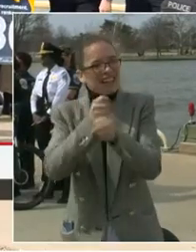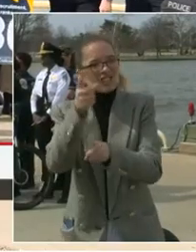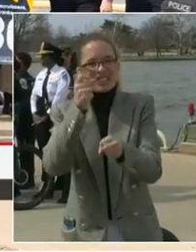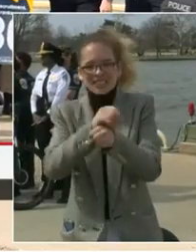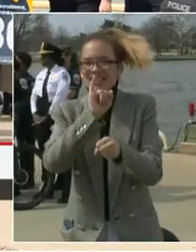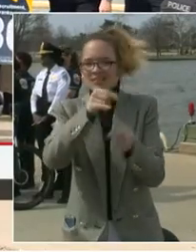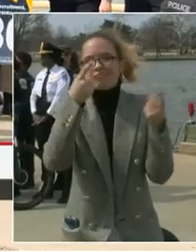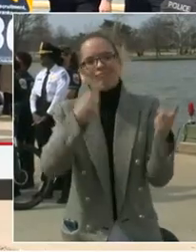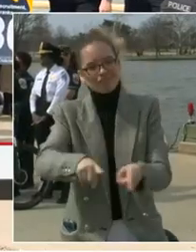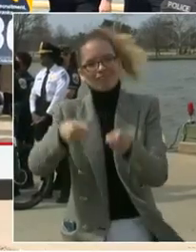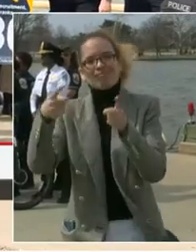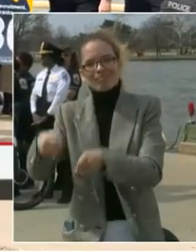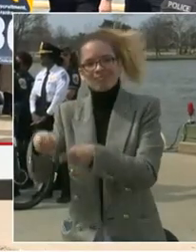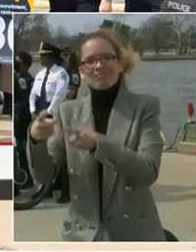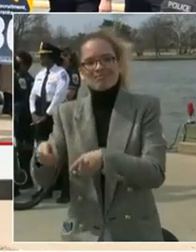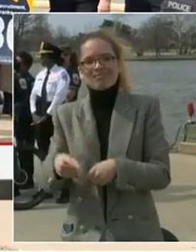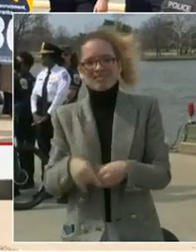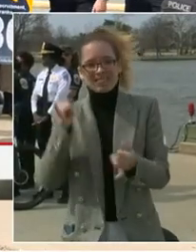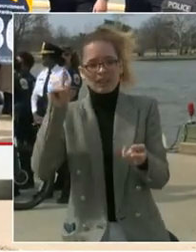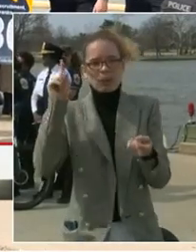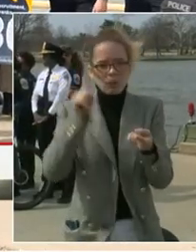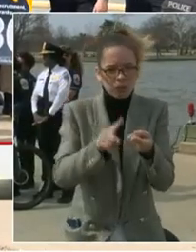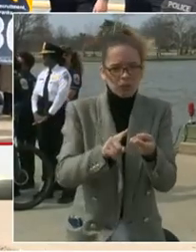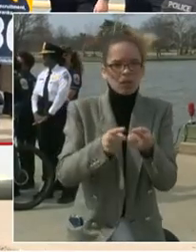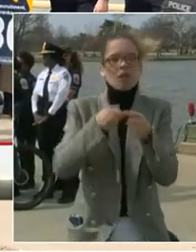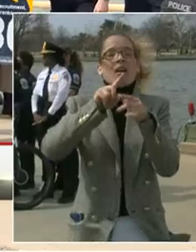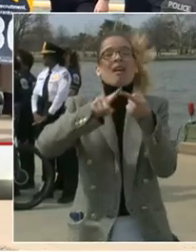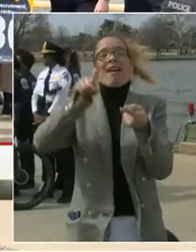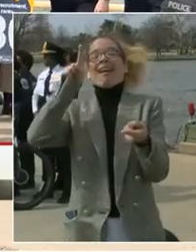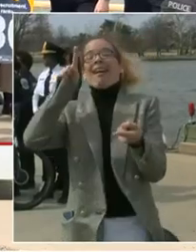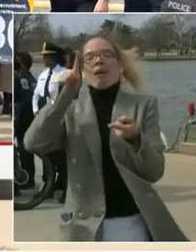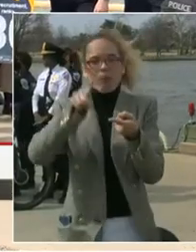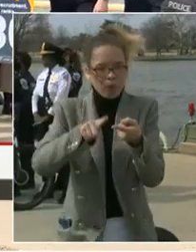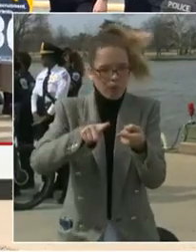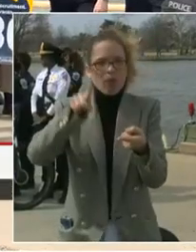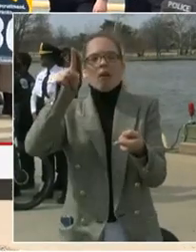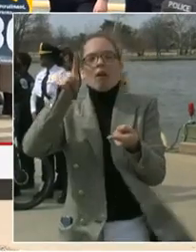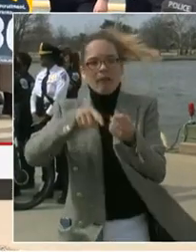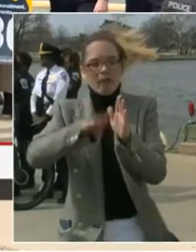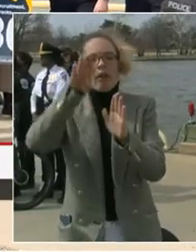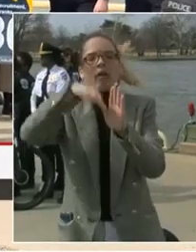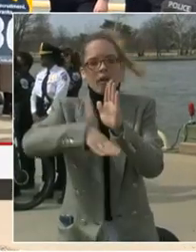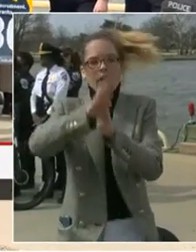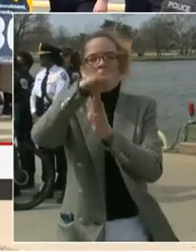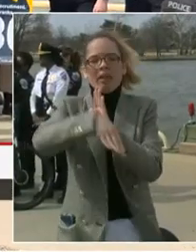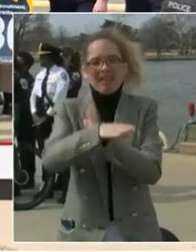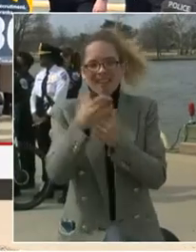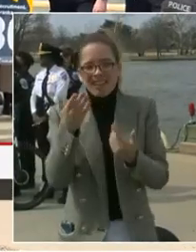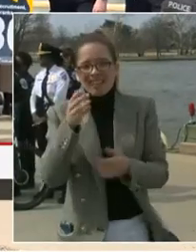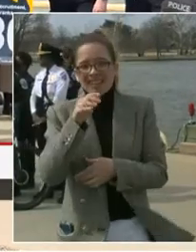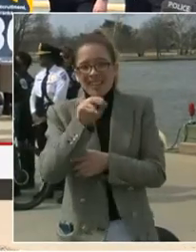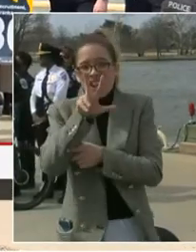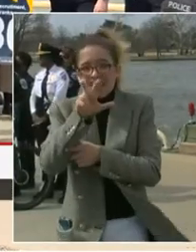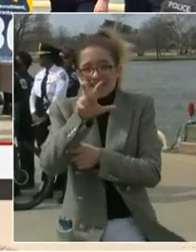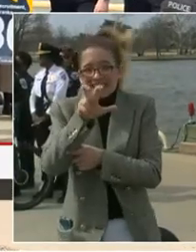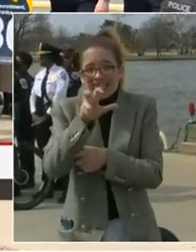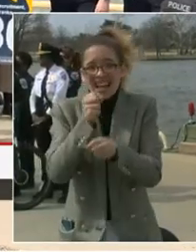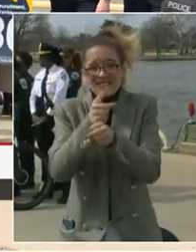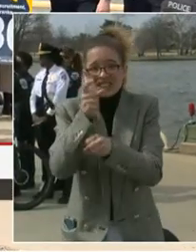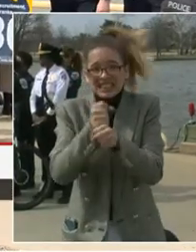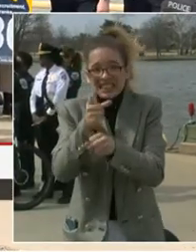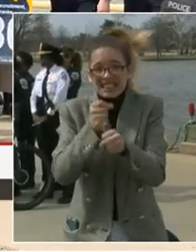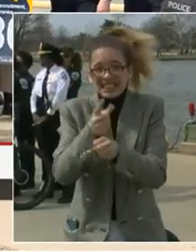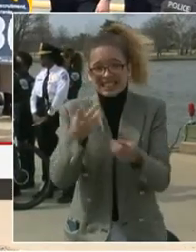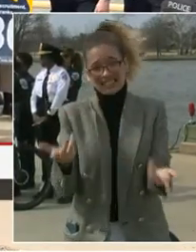we can go down every single year by about 300. So we're always fighting that to hire